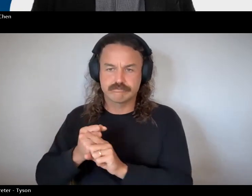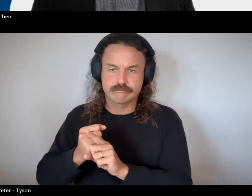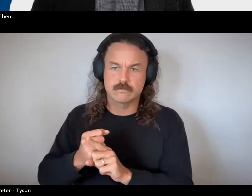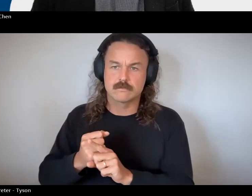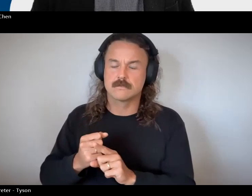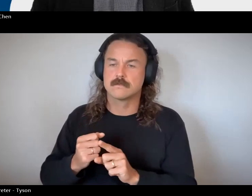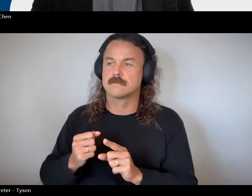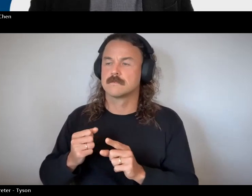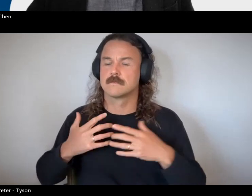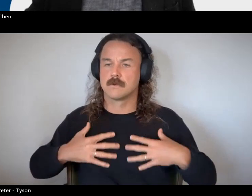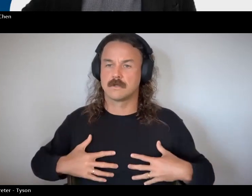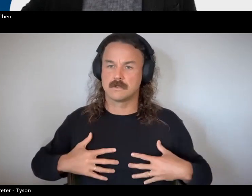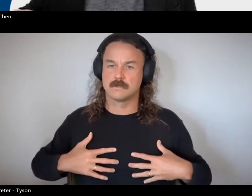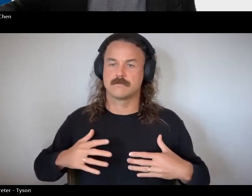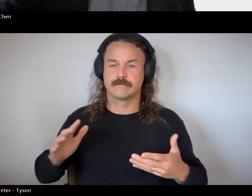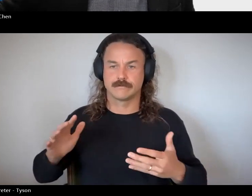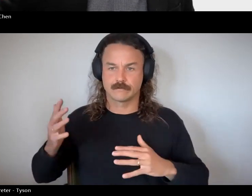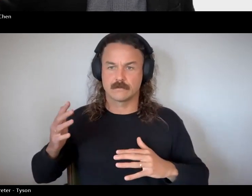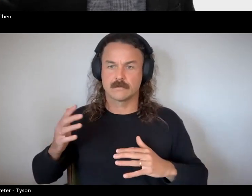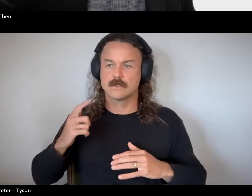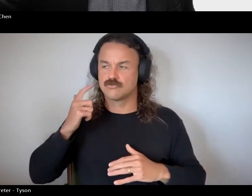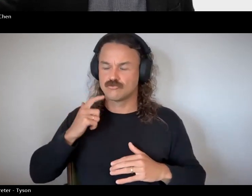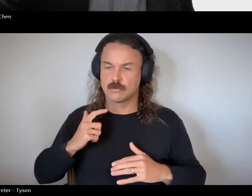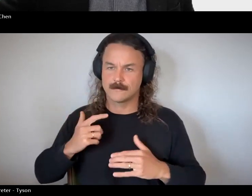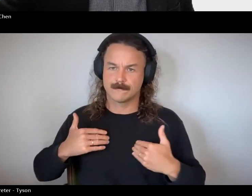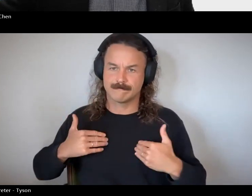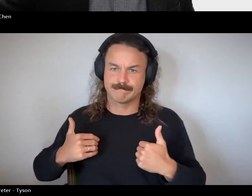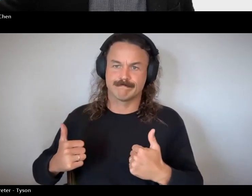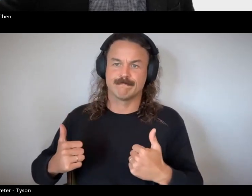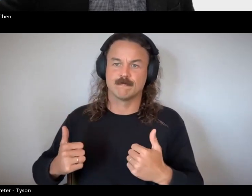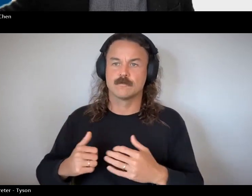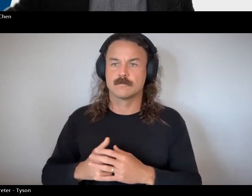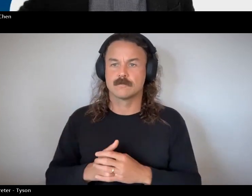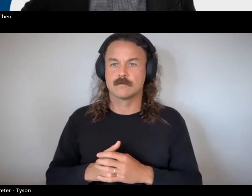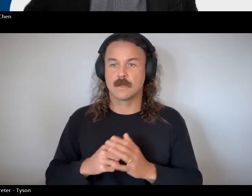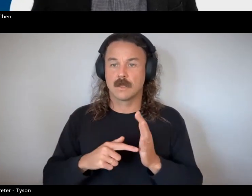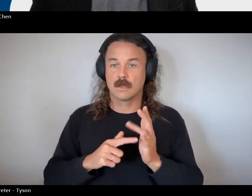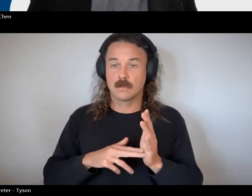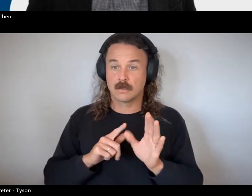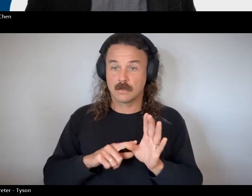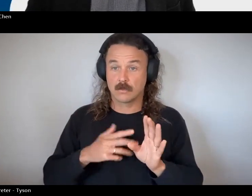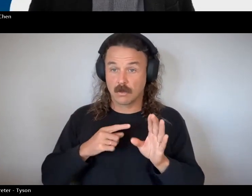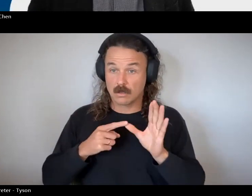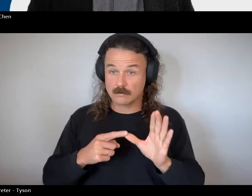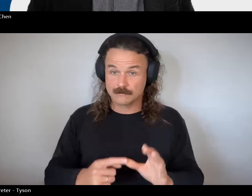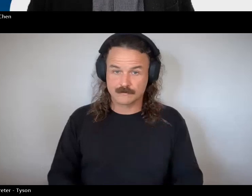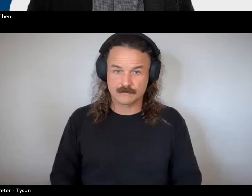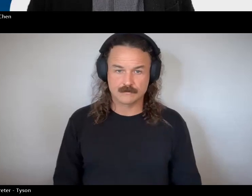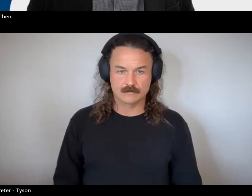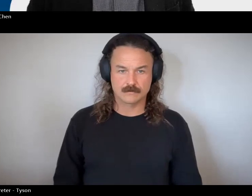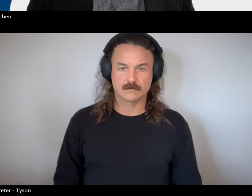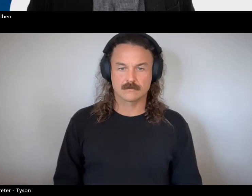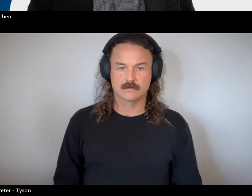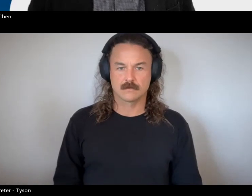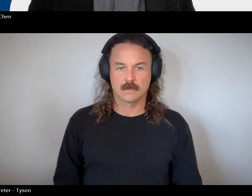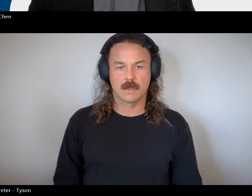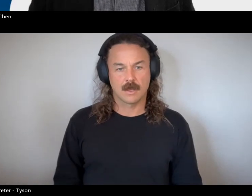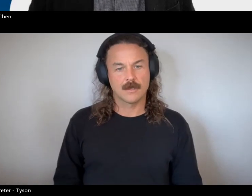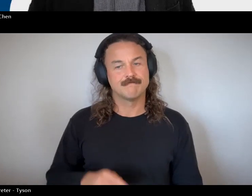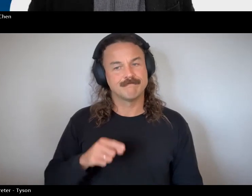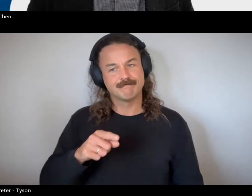Tony, I might throw it over to you. Do you want to tackle that one for me? That's a particularly difficult one. The short answer is